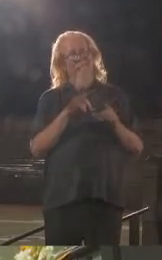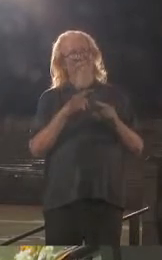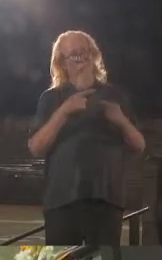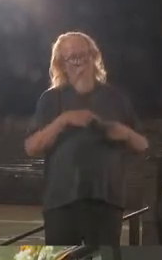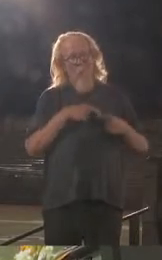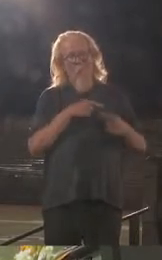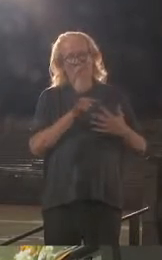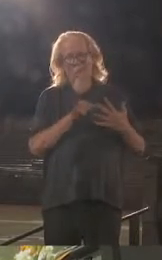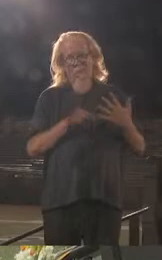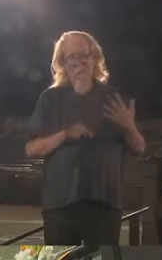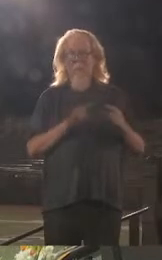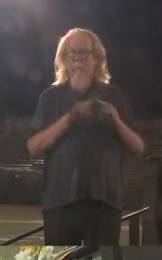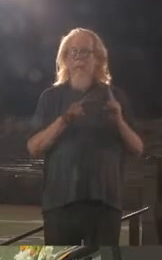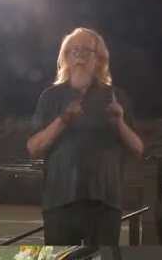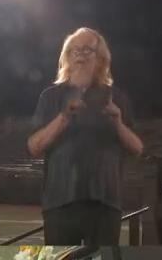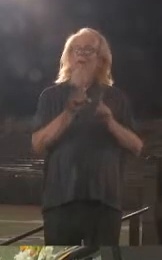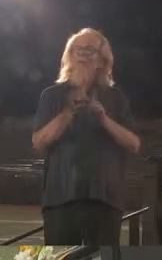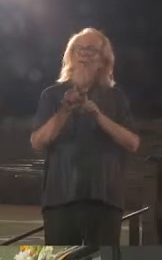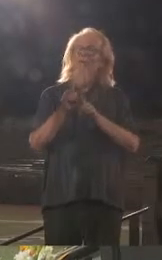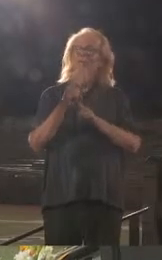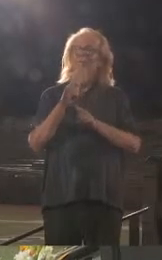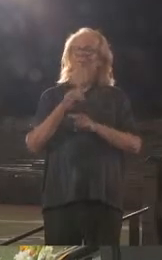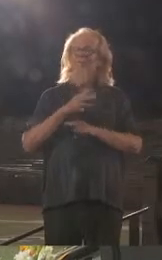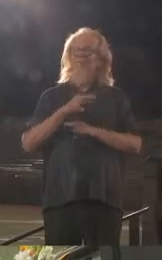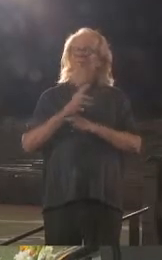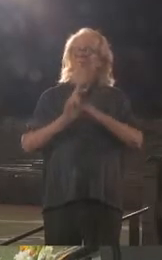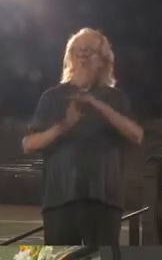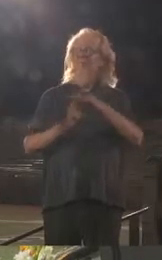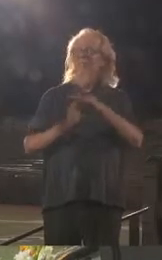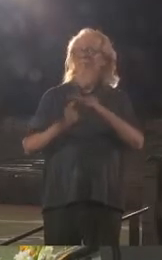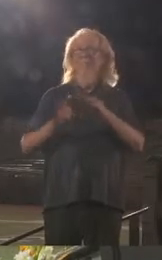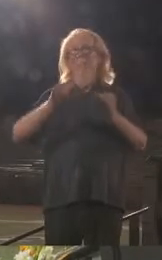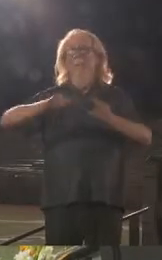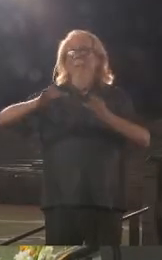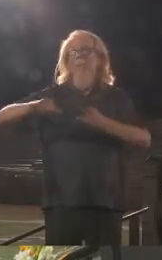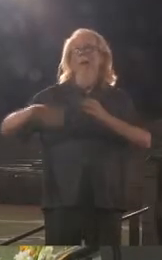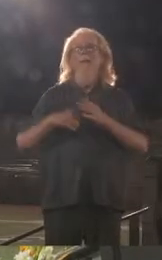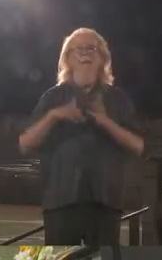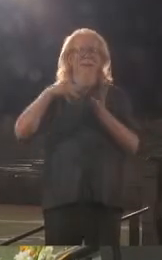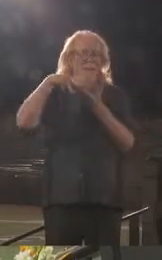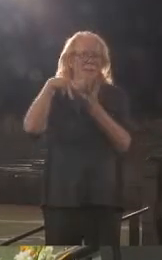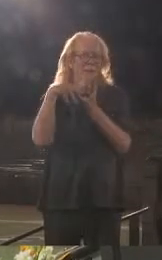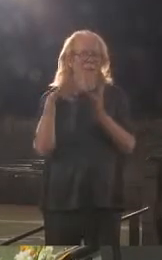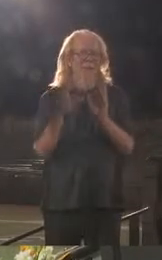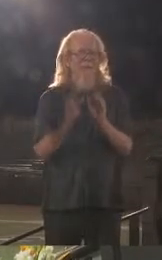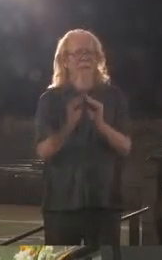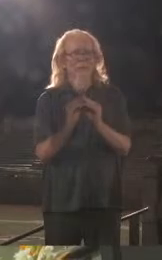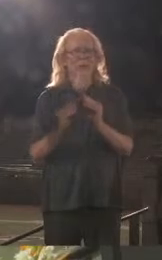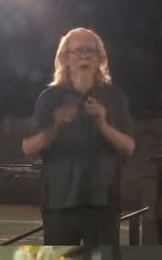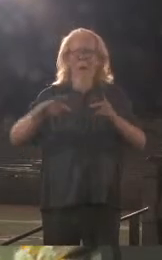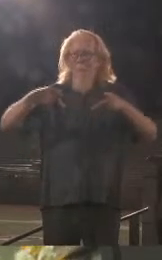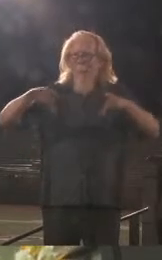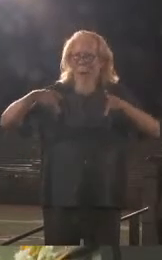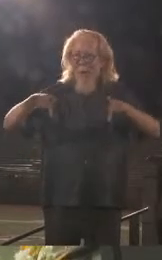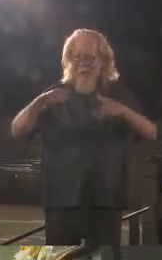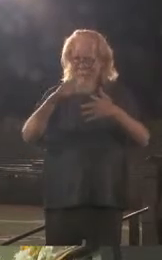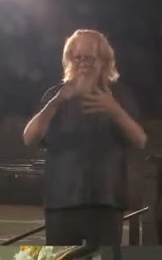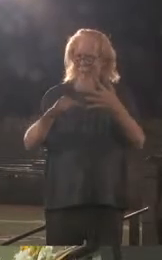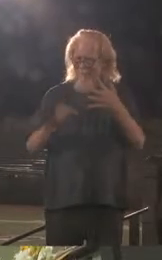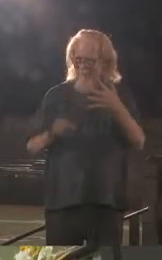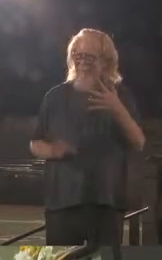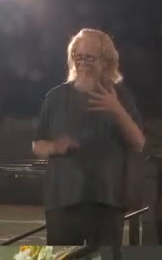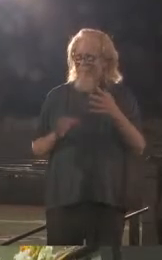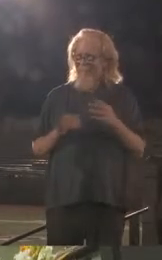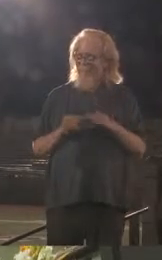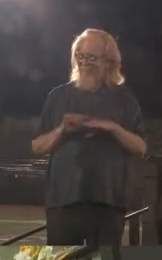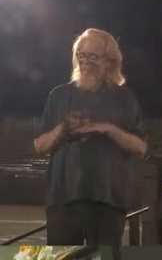Every pep rally, the Friday night lights, the study sessions, all the parties, every moment that made us smile. Once